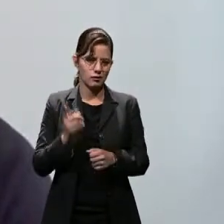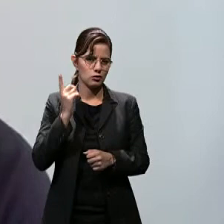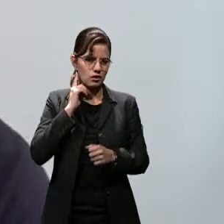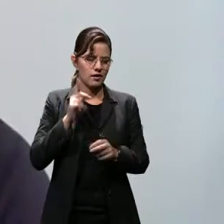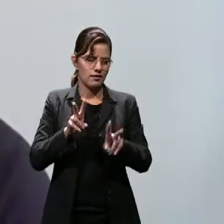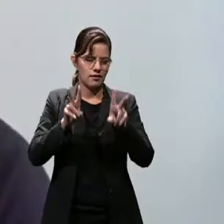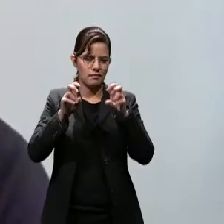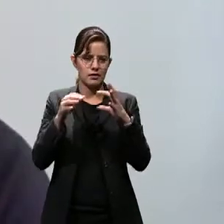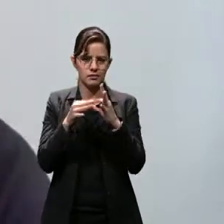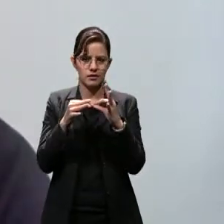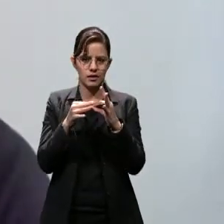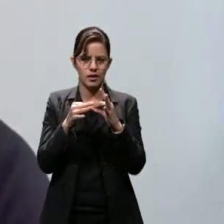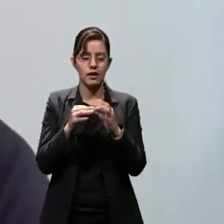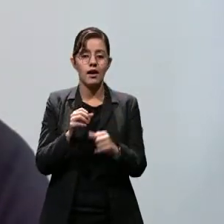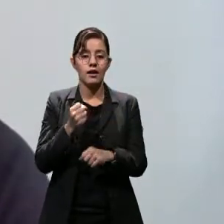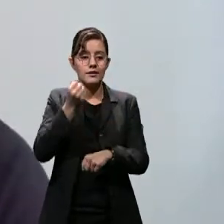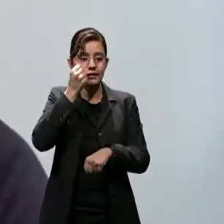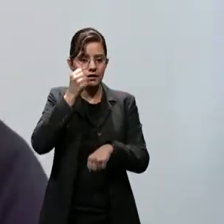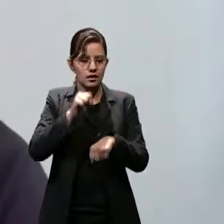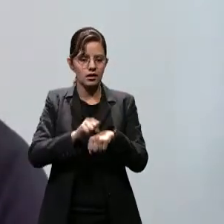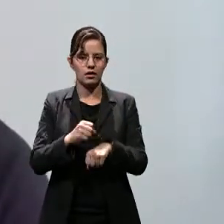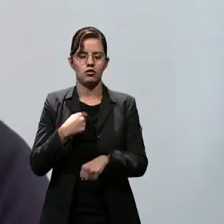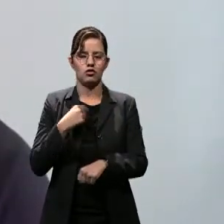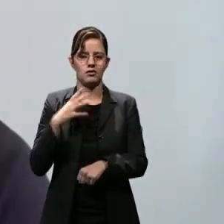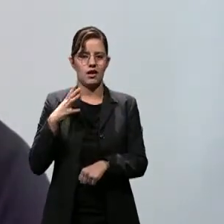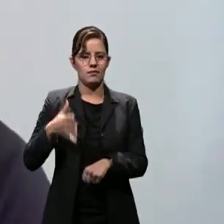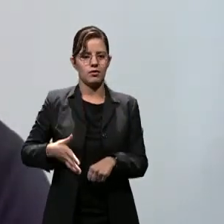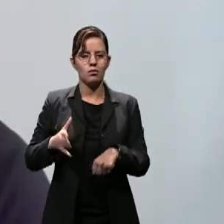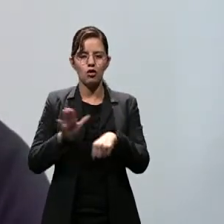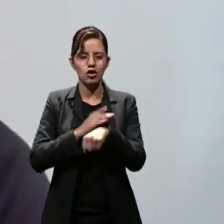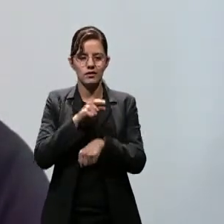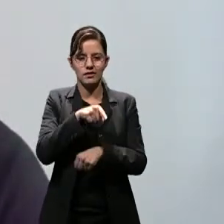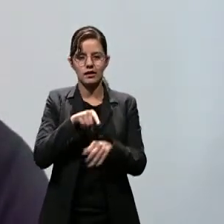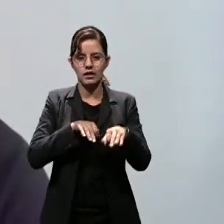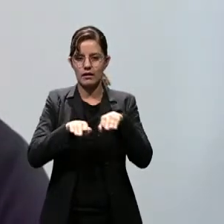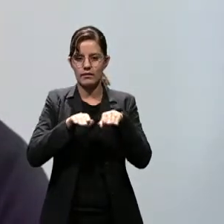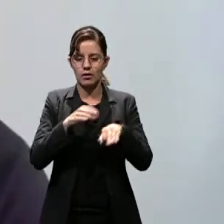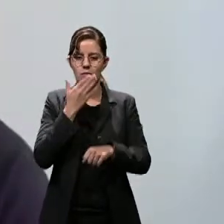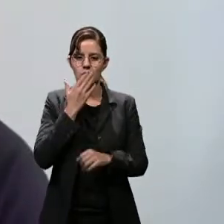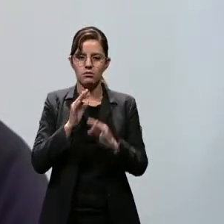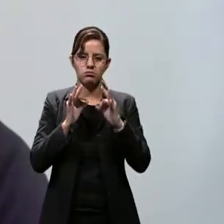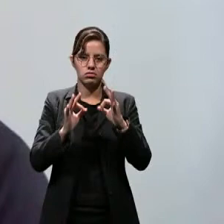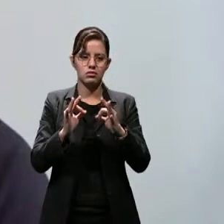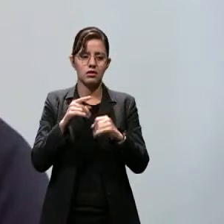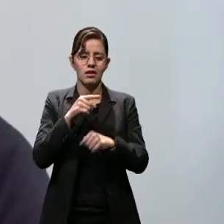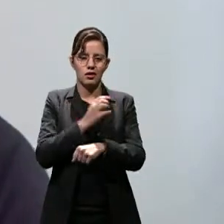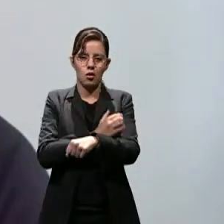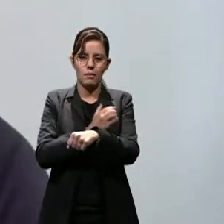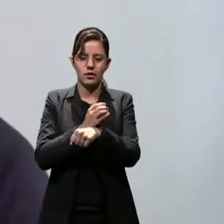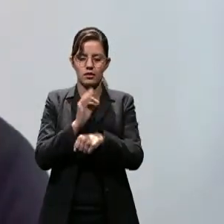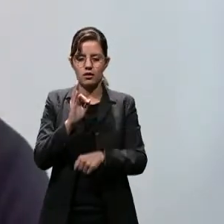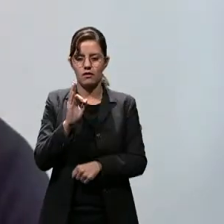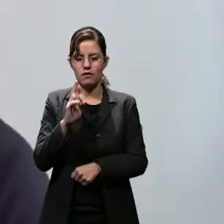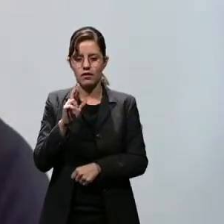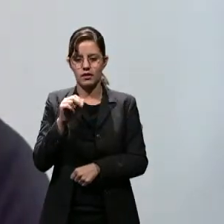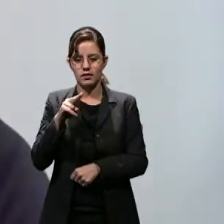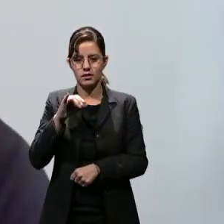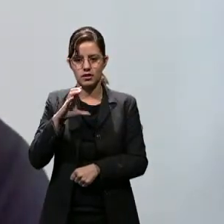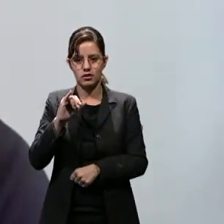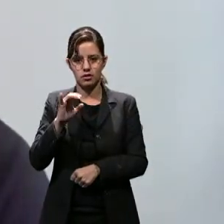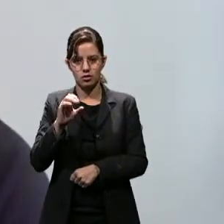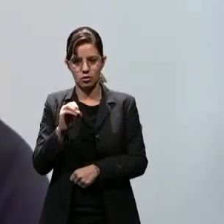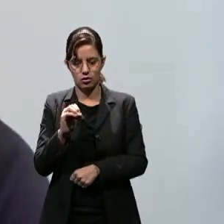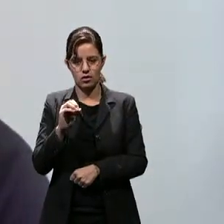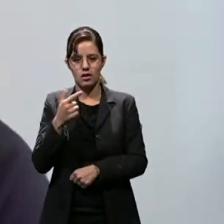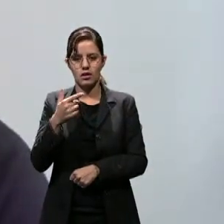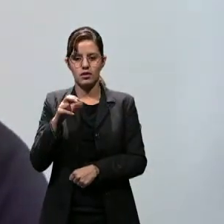I am very honored to talk about the work that the Secretary does in the strengthening of democracy with Francisco Guerrero and